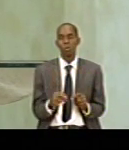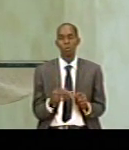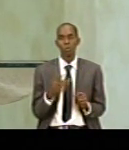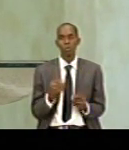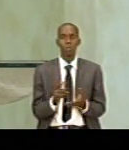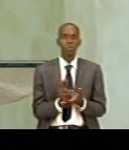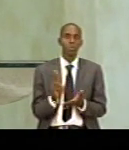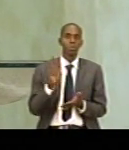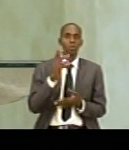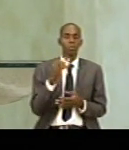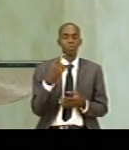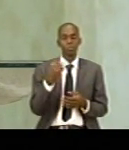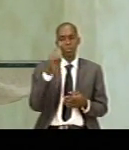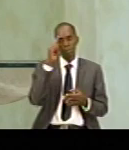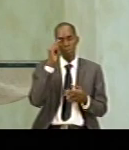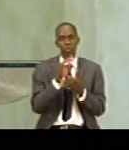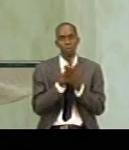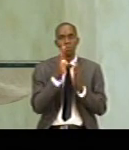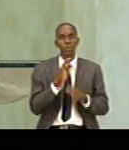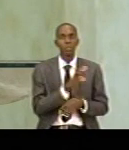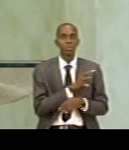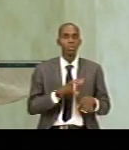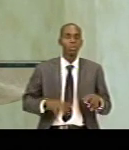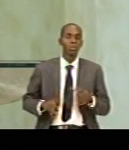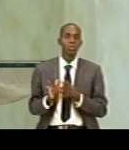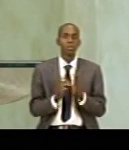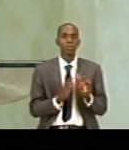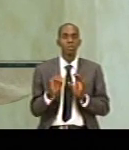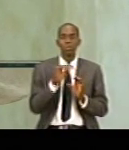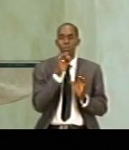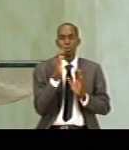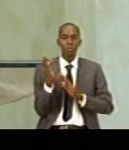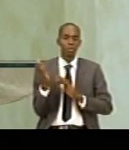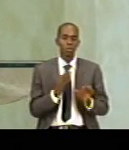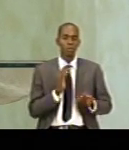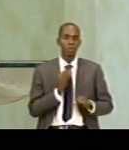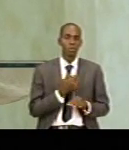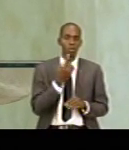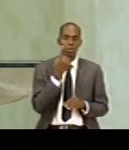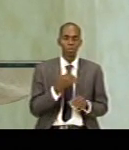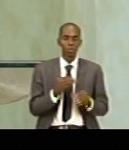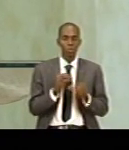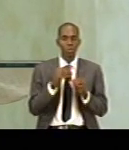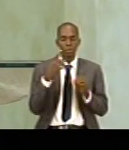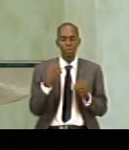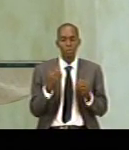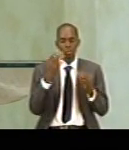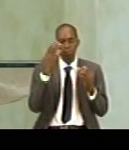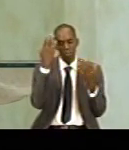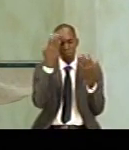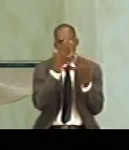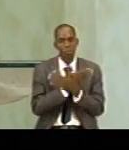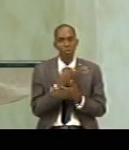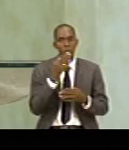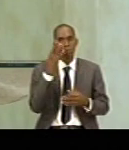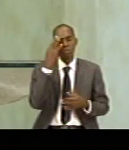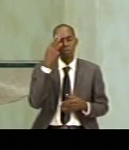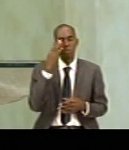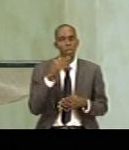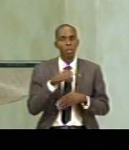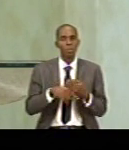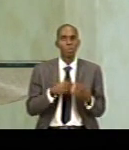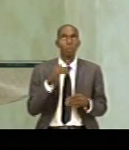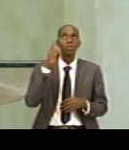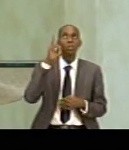Jesus did not leave us in the dark concerning his coming, as records abound in Matthew, Mark,